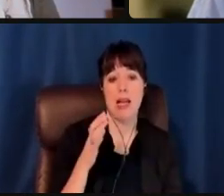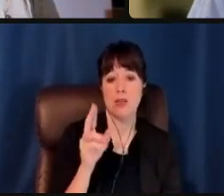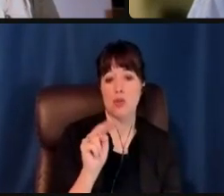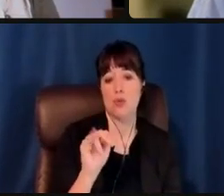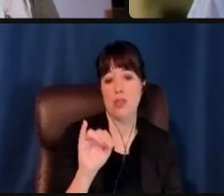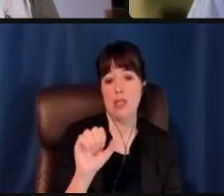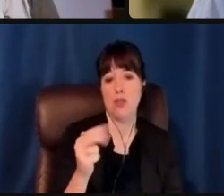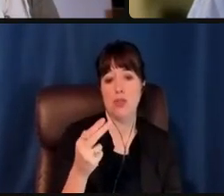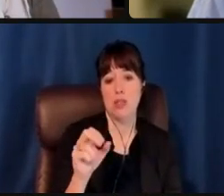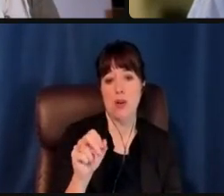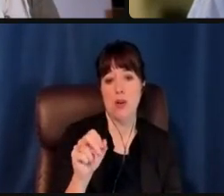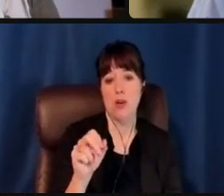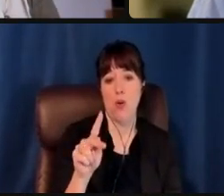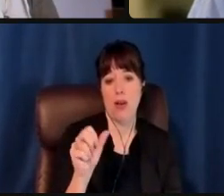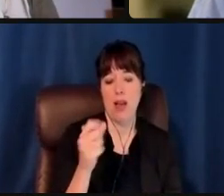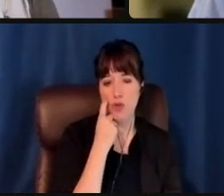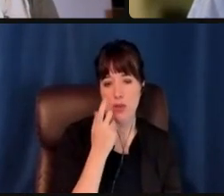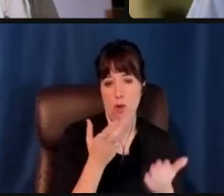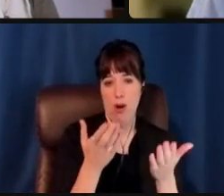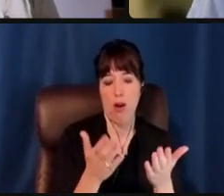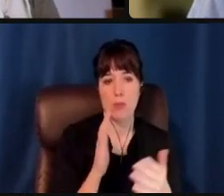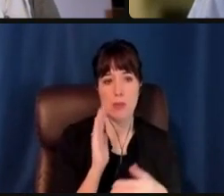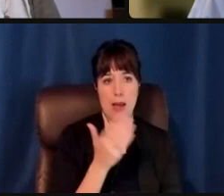brought up, and that is about